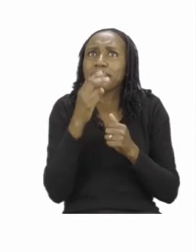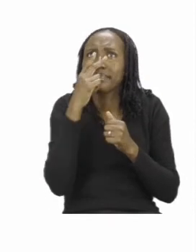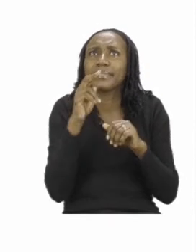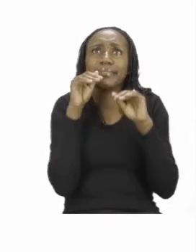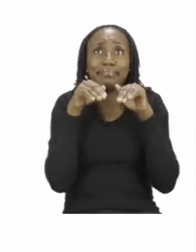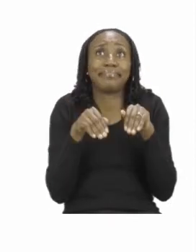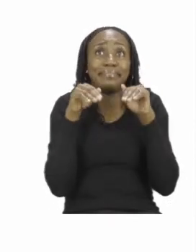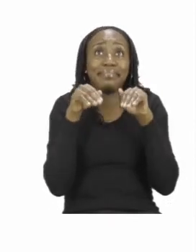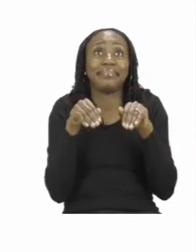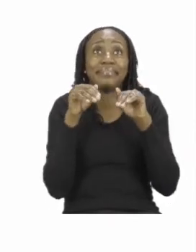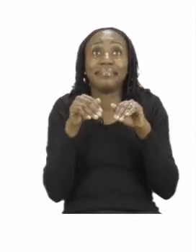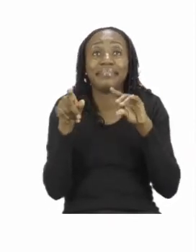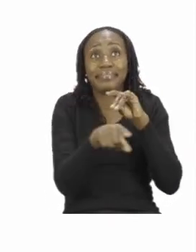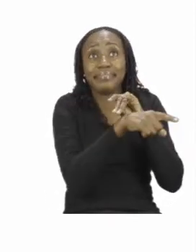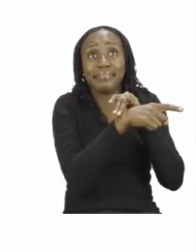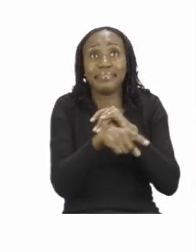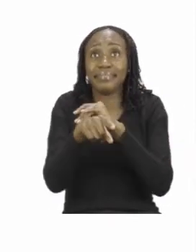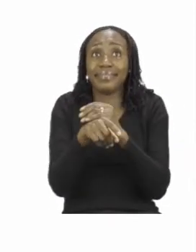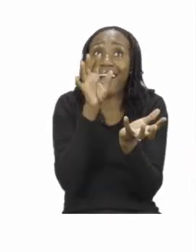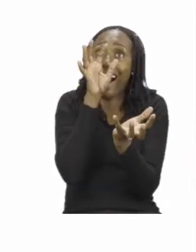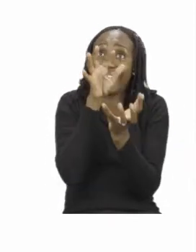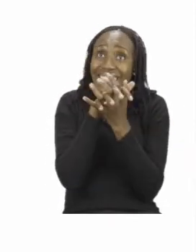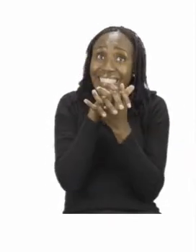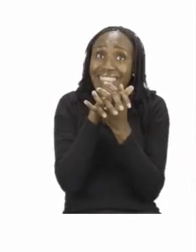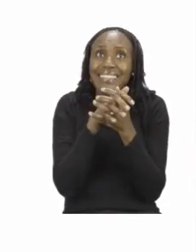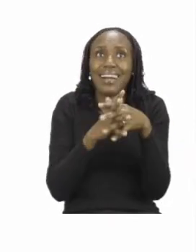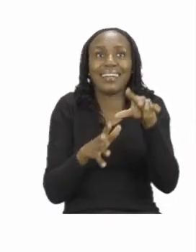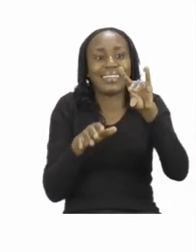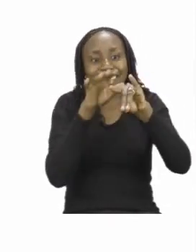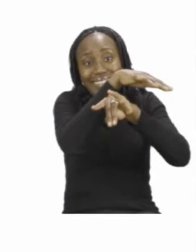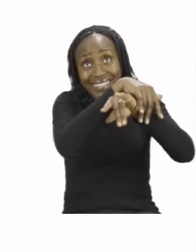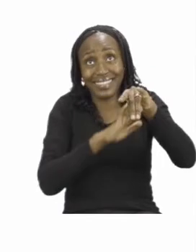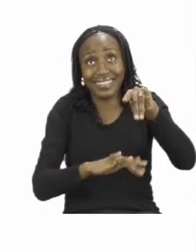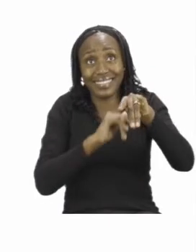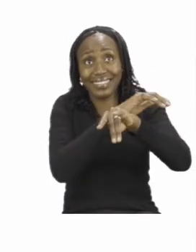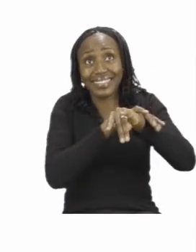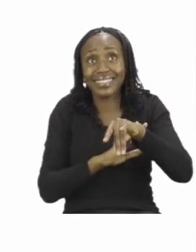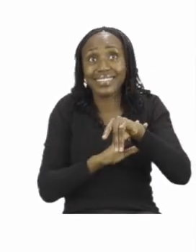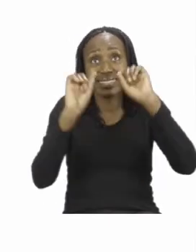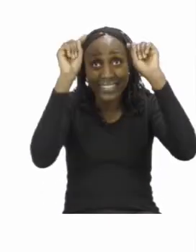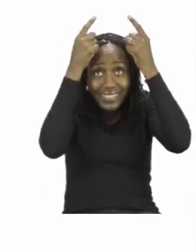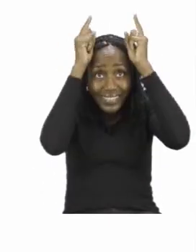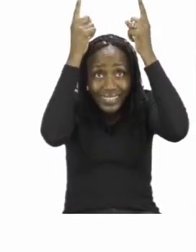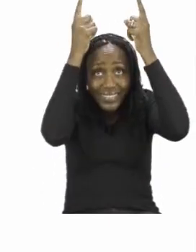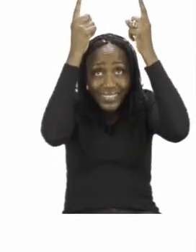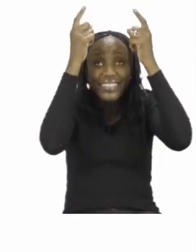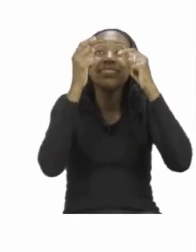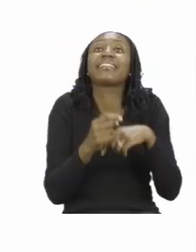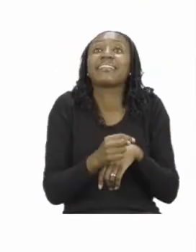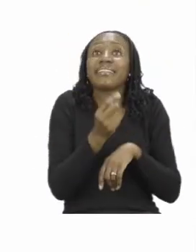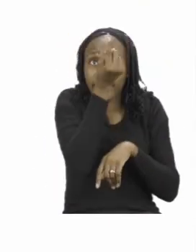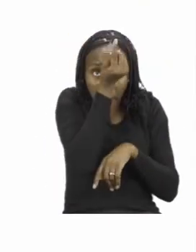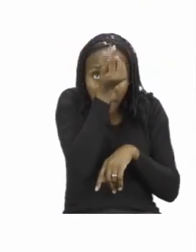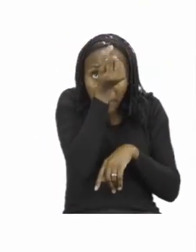kangaroos, elephants, crocodiles, zebras. We have kudu, then